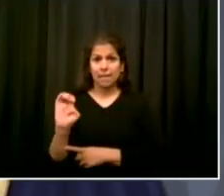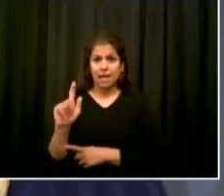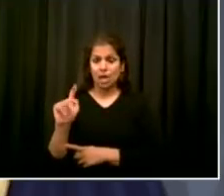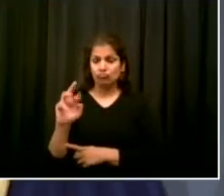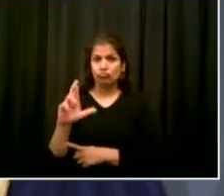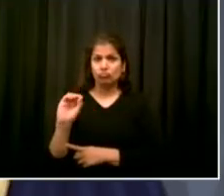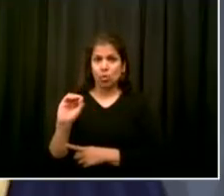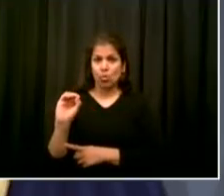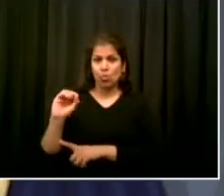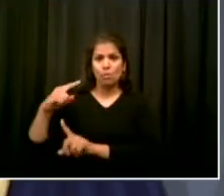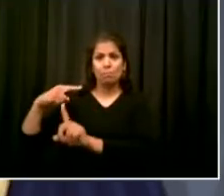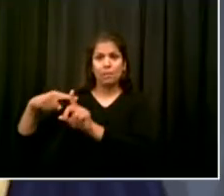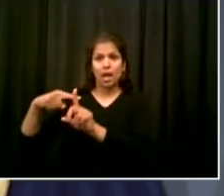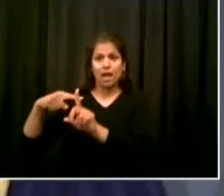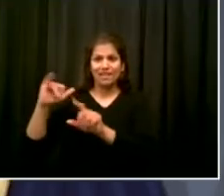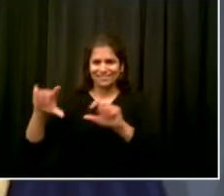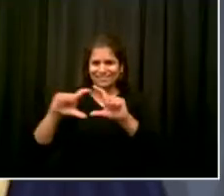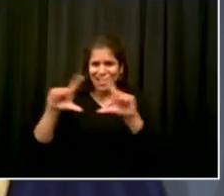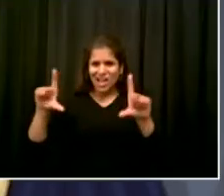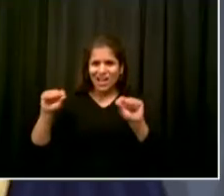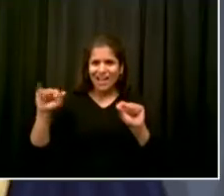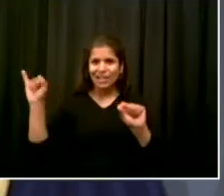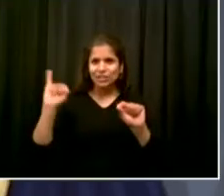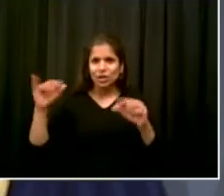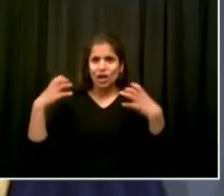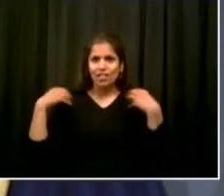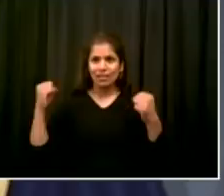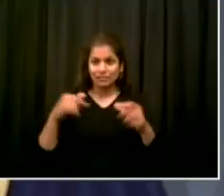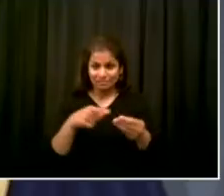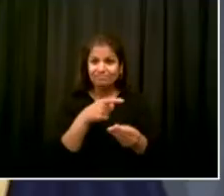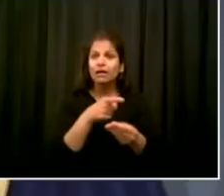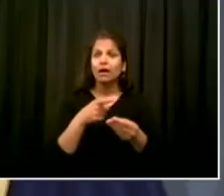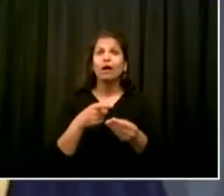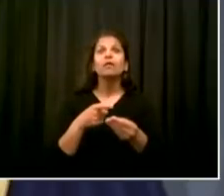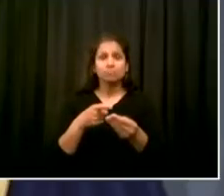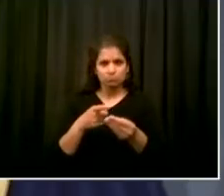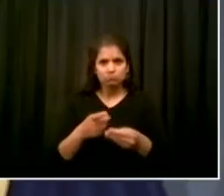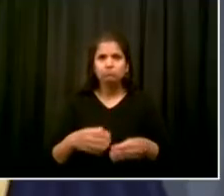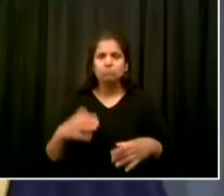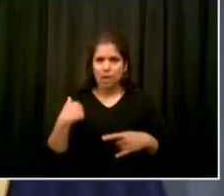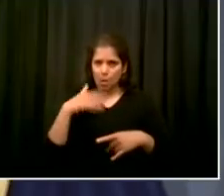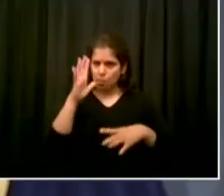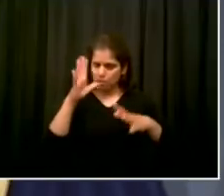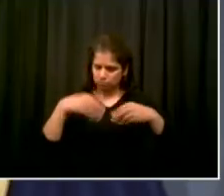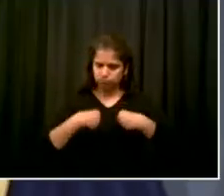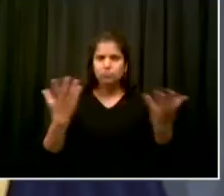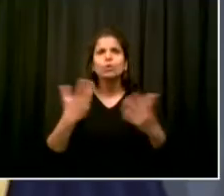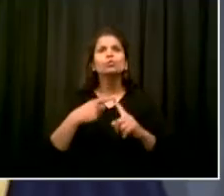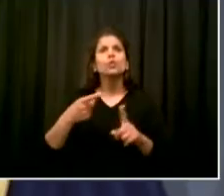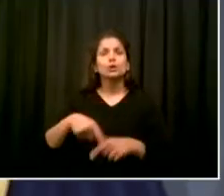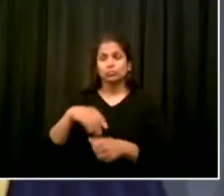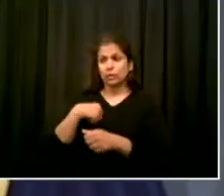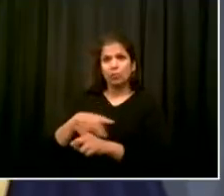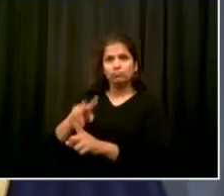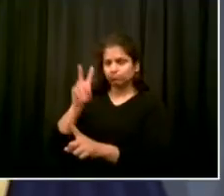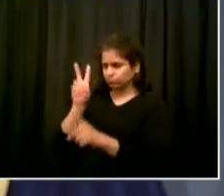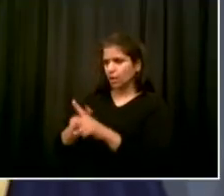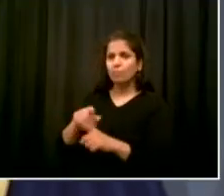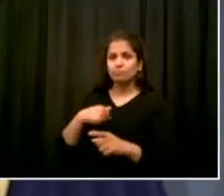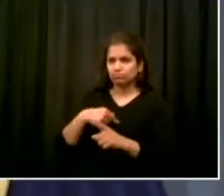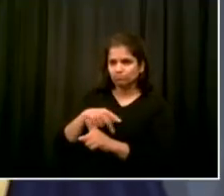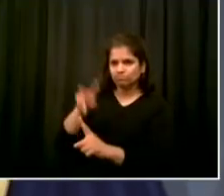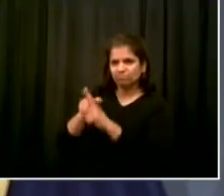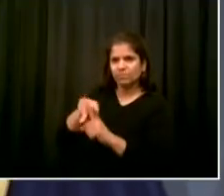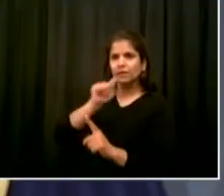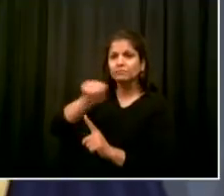get insurance, get a primary care physician assigned for free. If they cannot pay, it will be for free, and all the other services. That's